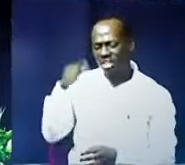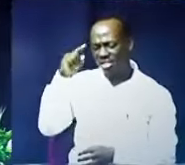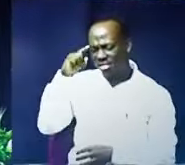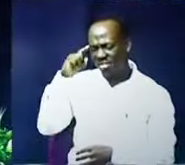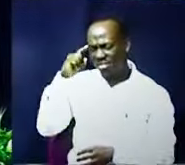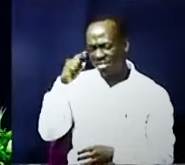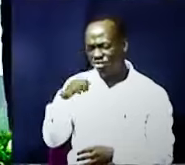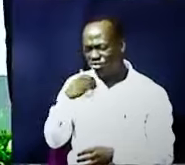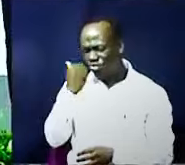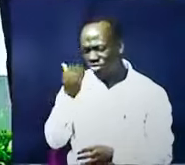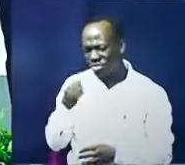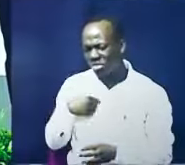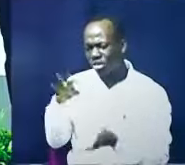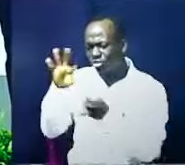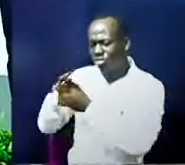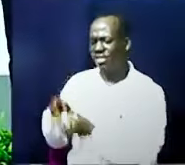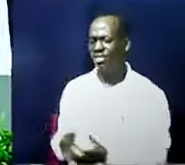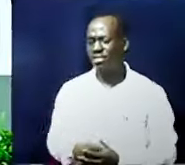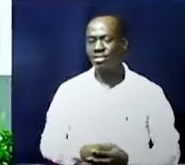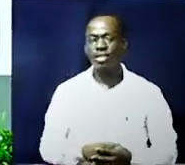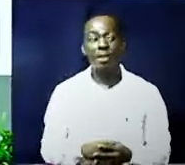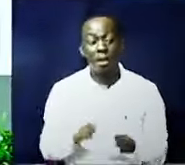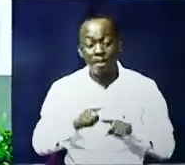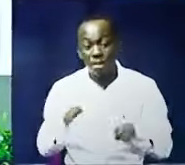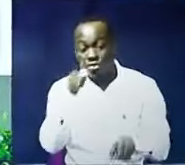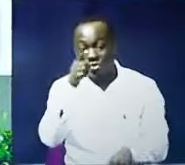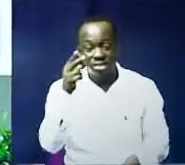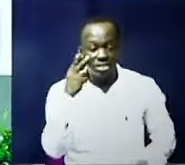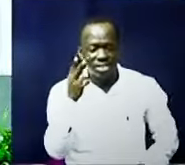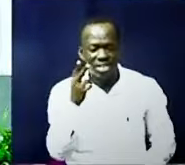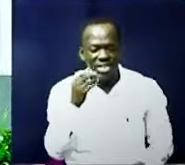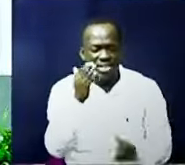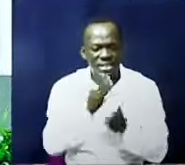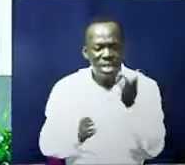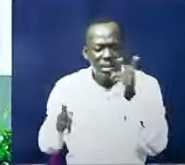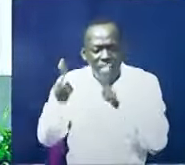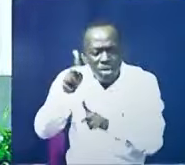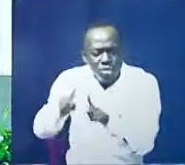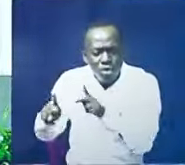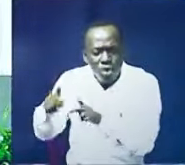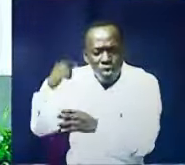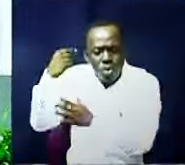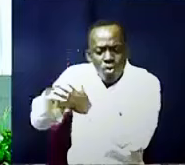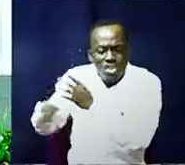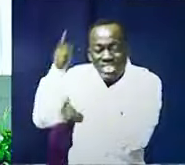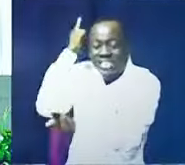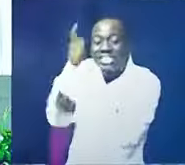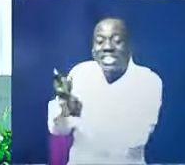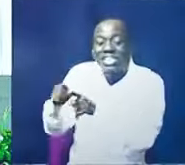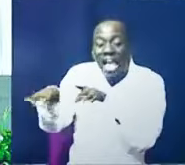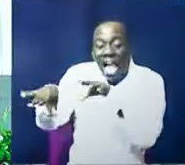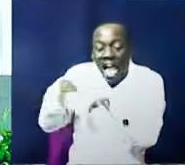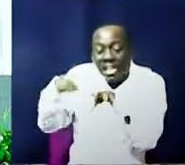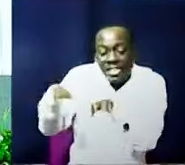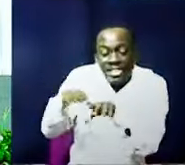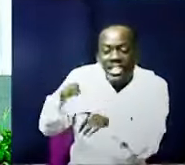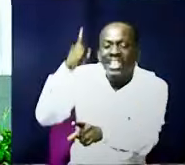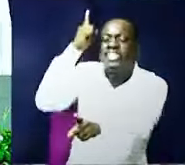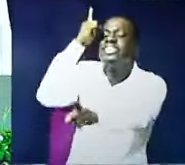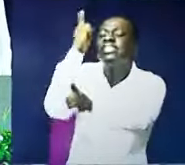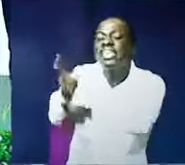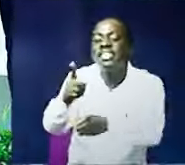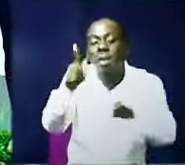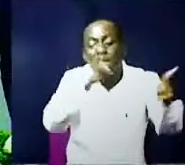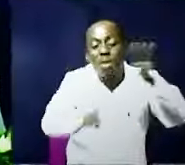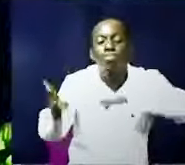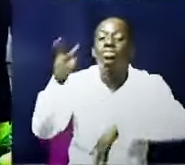But you see, some people, what they just do is for the public to see. Ebi mo de wo ya ne